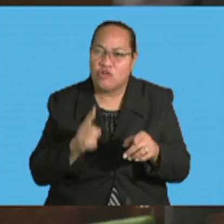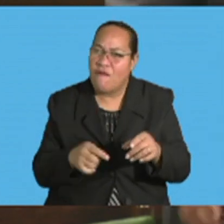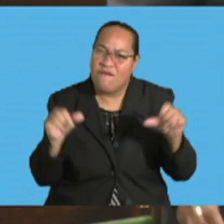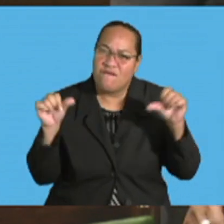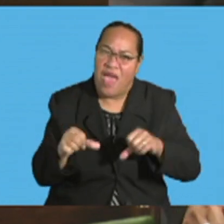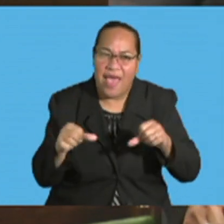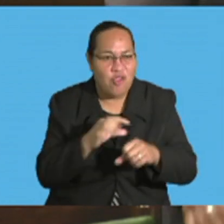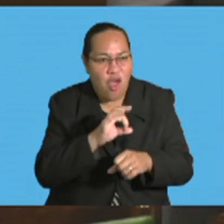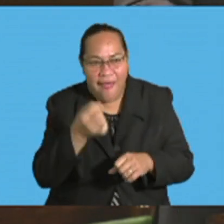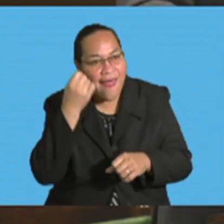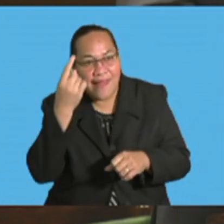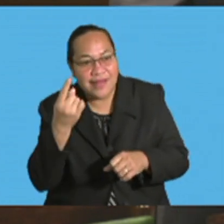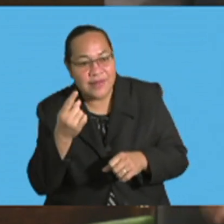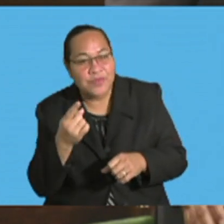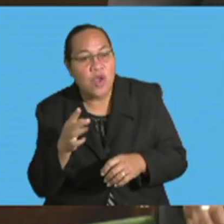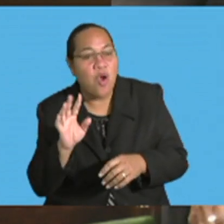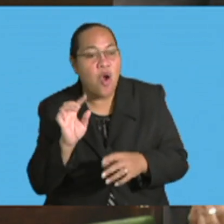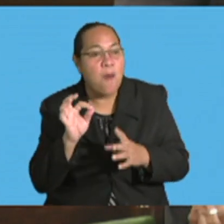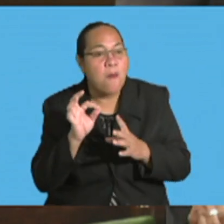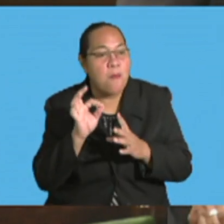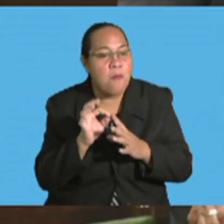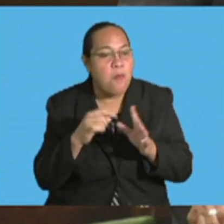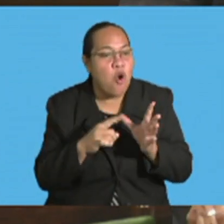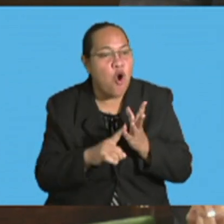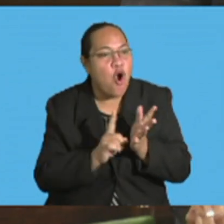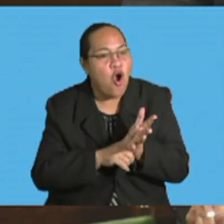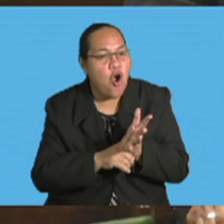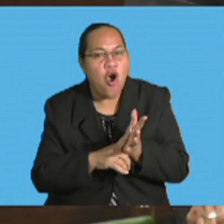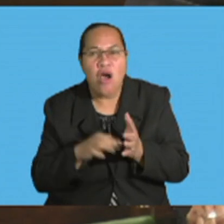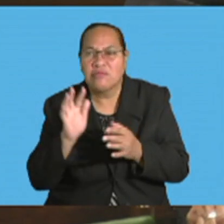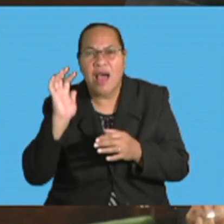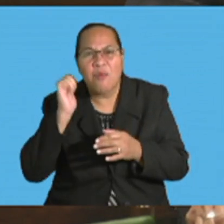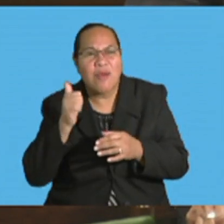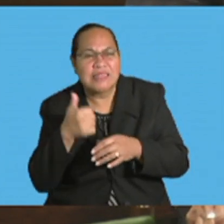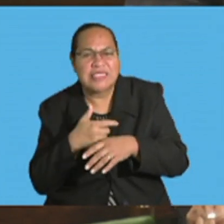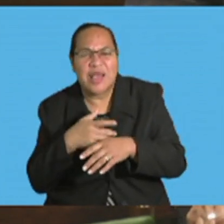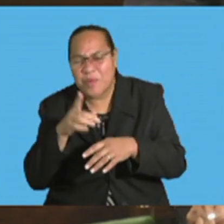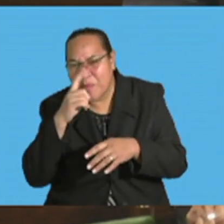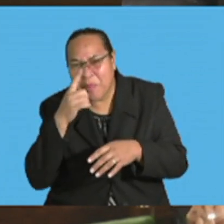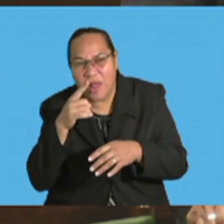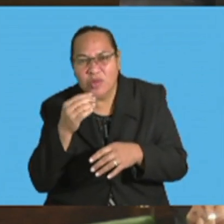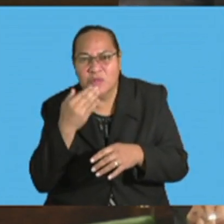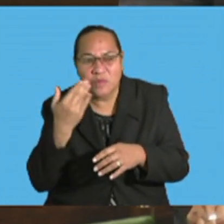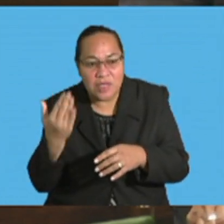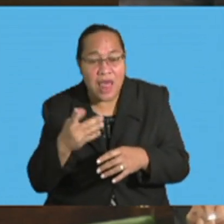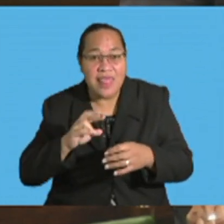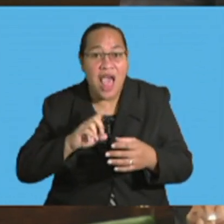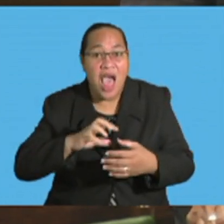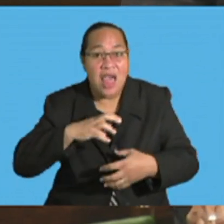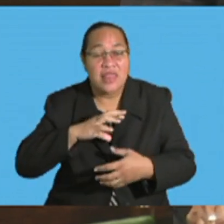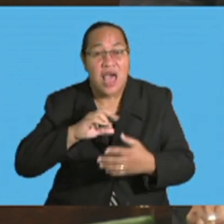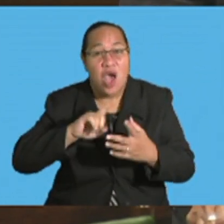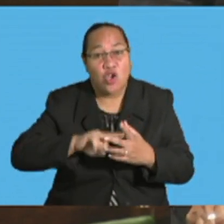Kepa, Paul Ngerati, and other apologists, is that the context in which the word is